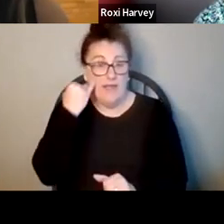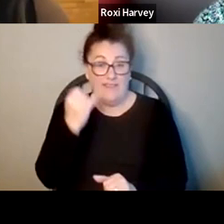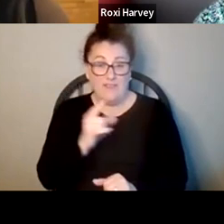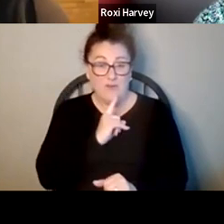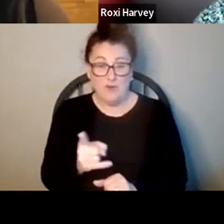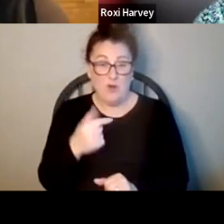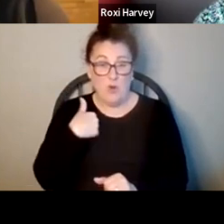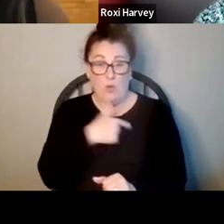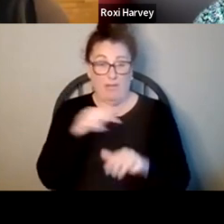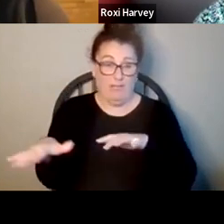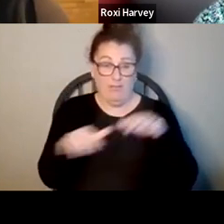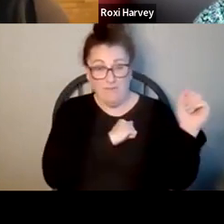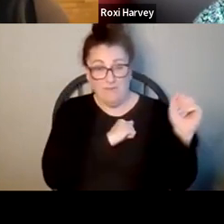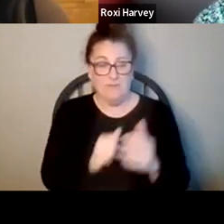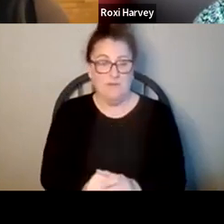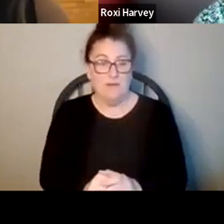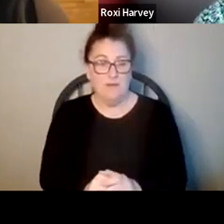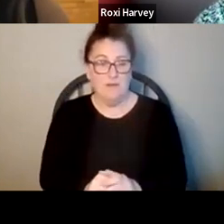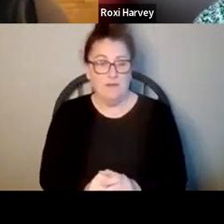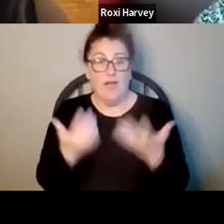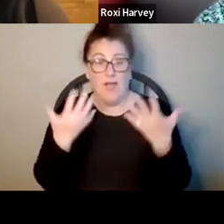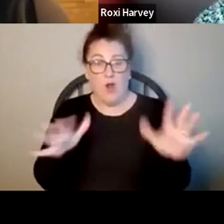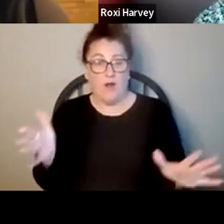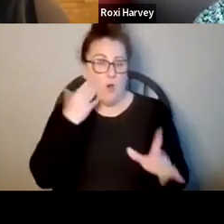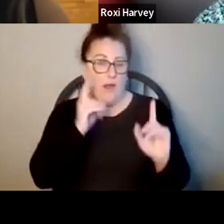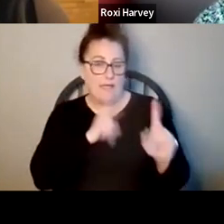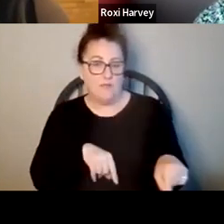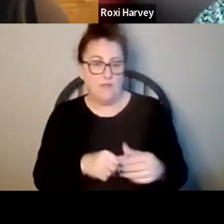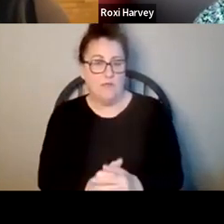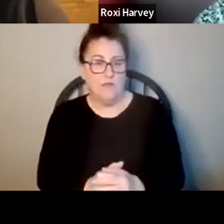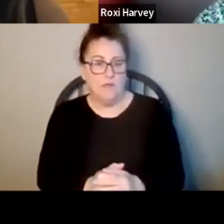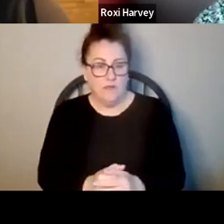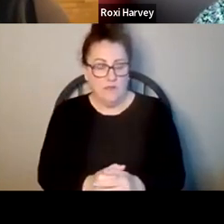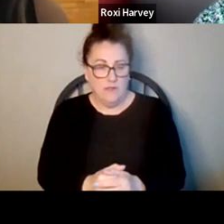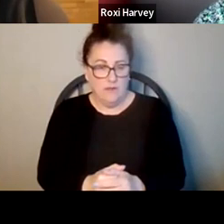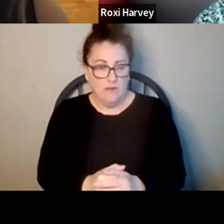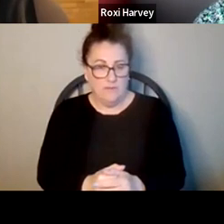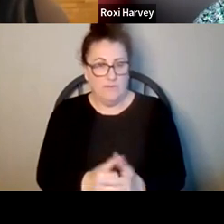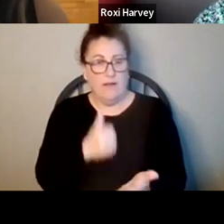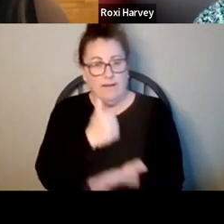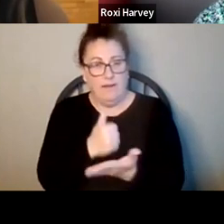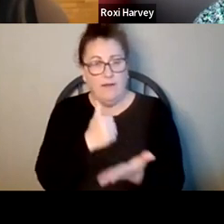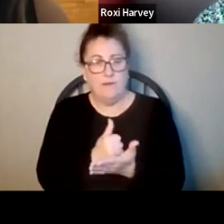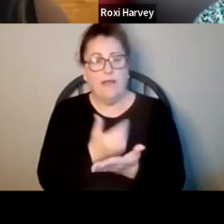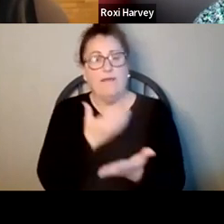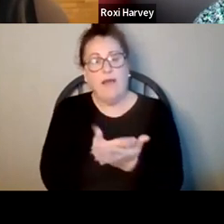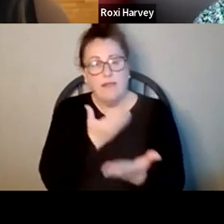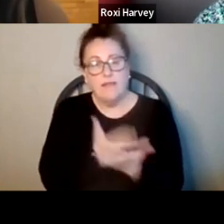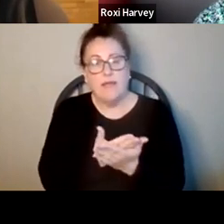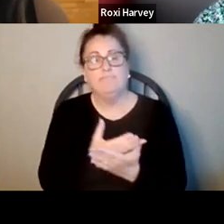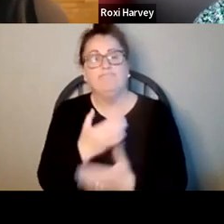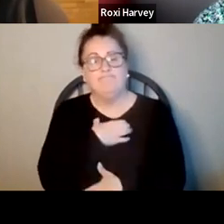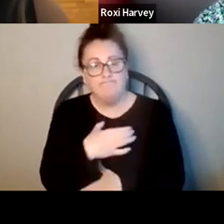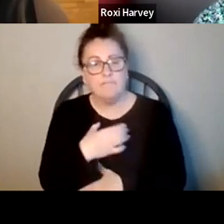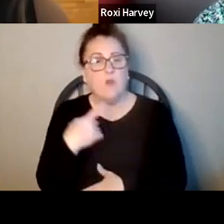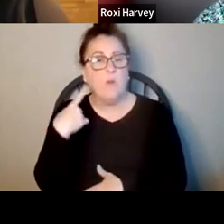Right? We know what the answers are. But what I think it does is that it helps to validate some of the things that we're